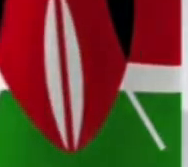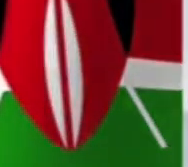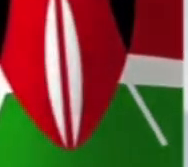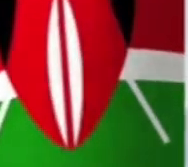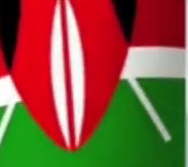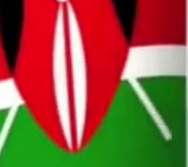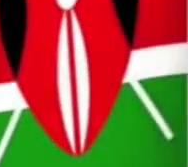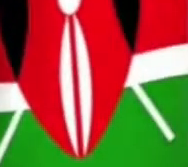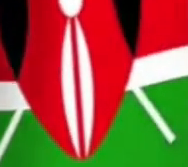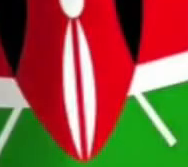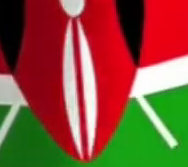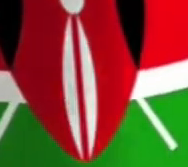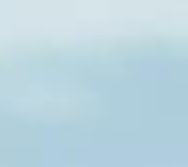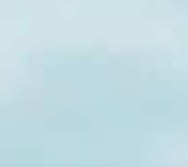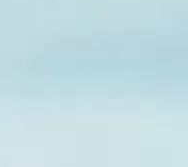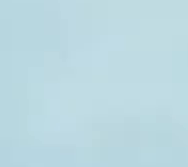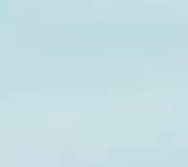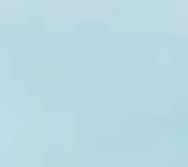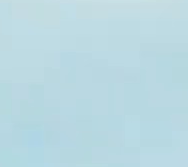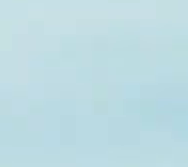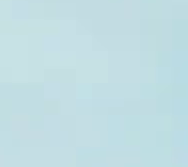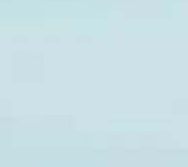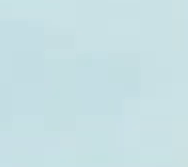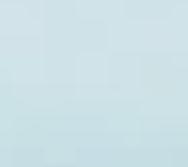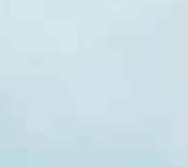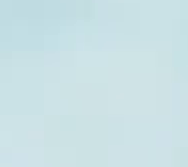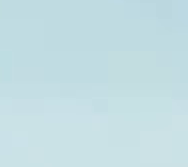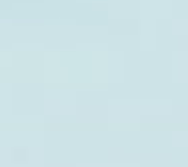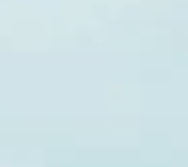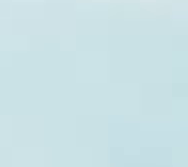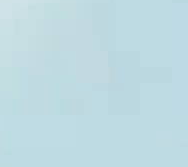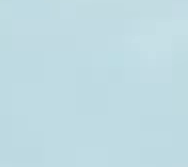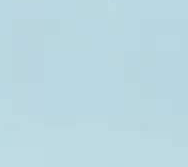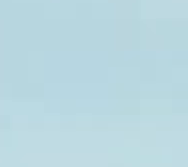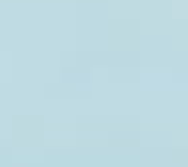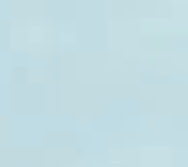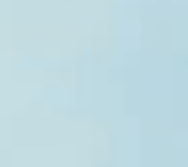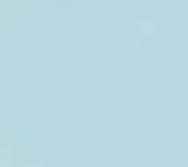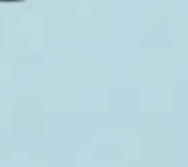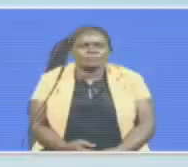towards defending human rights. Ken Gashuhi, KTN